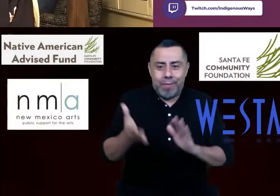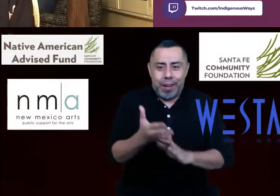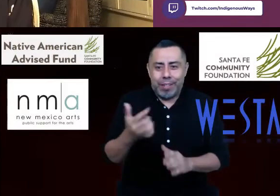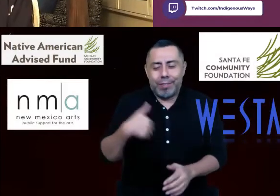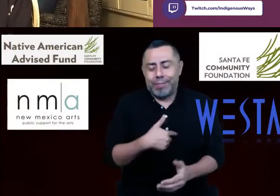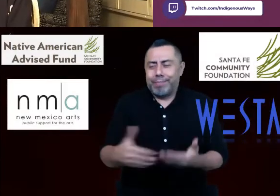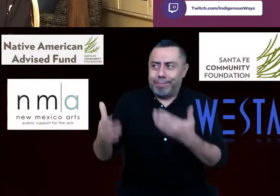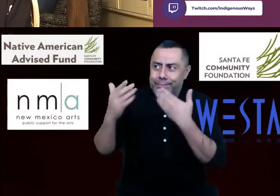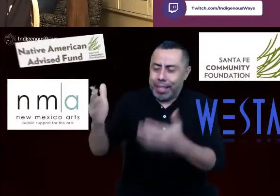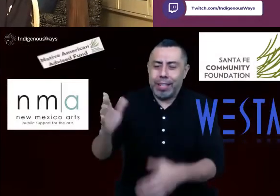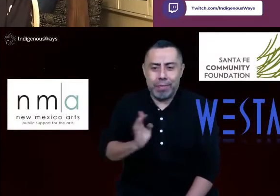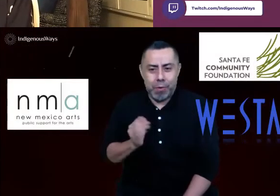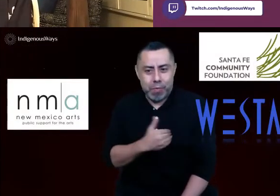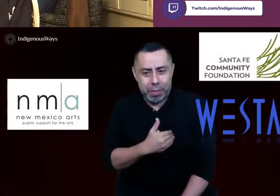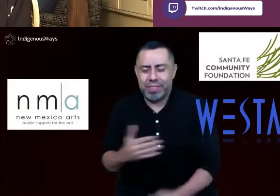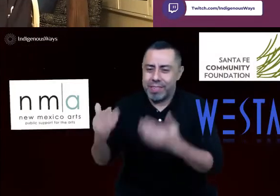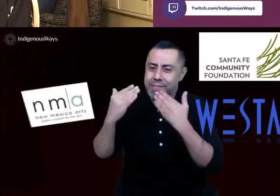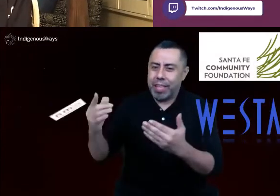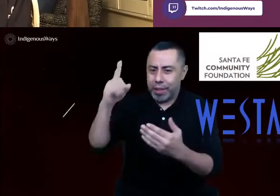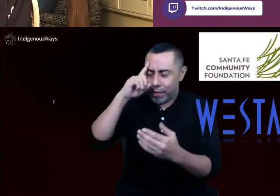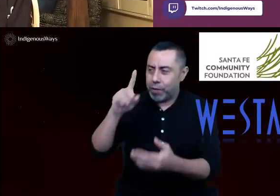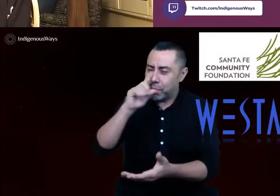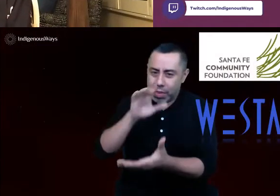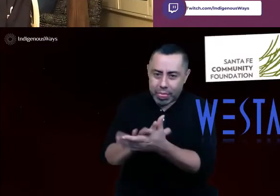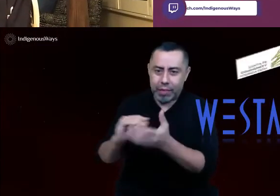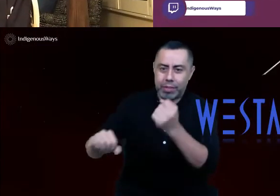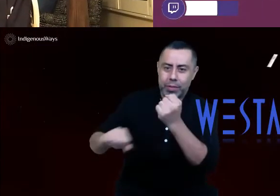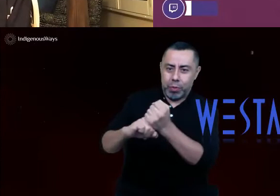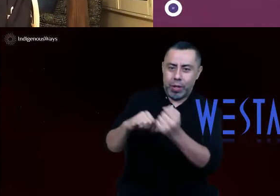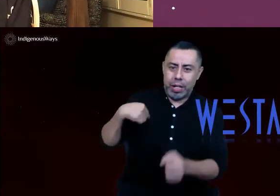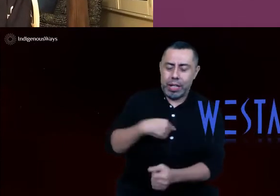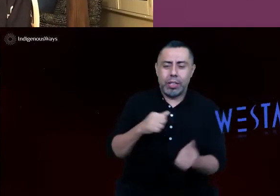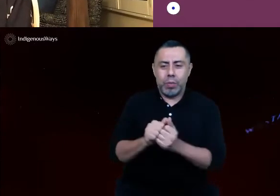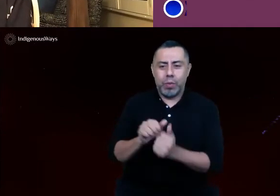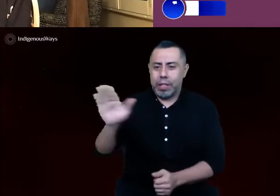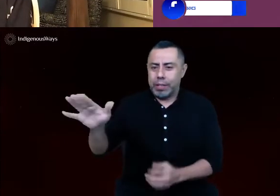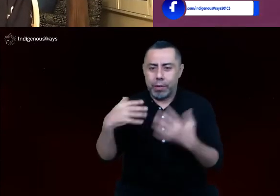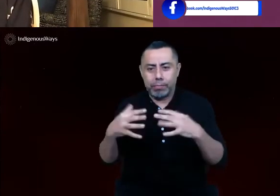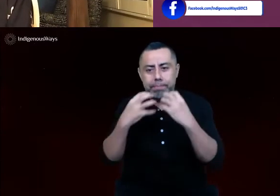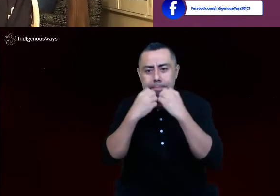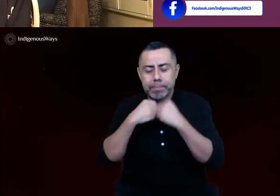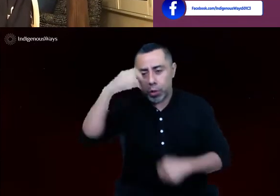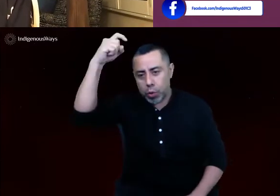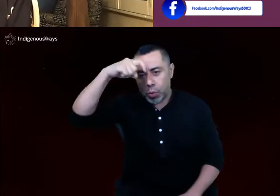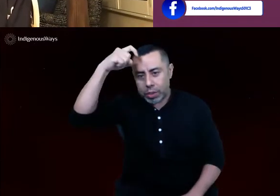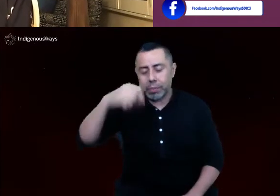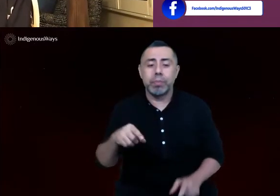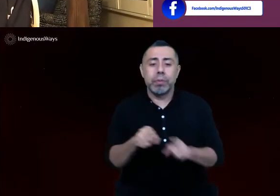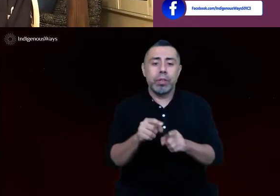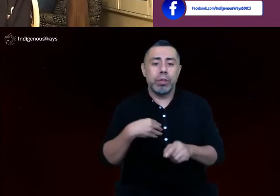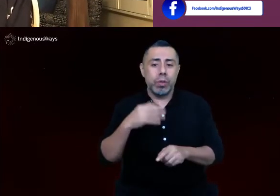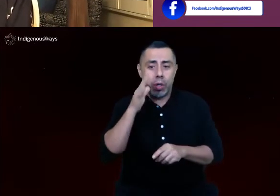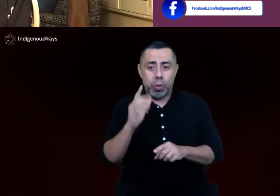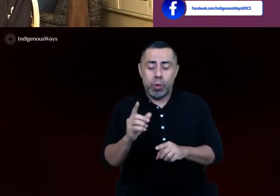for believing in us and supporting us with your sacred wisdom. We are going to do our Navajo Nation Deaf and Hard